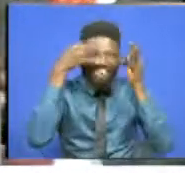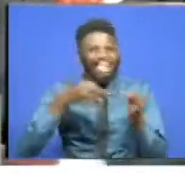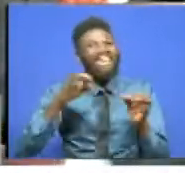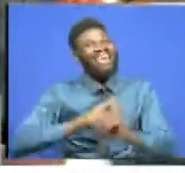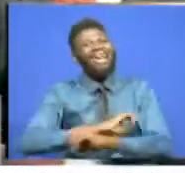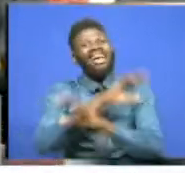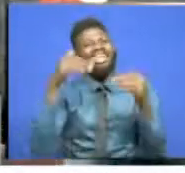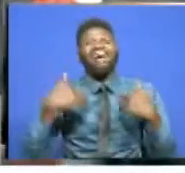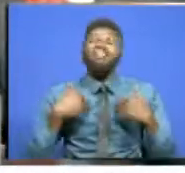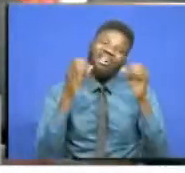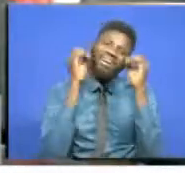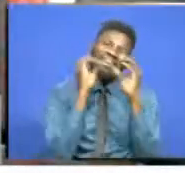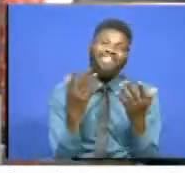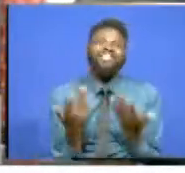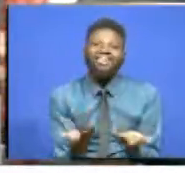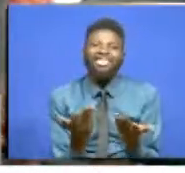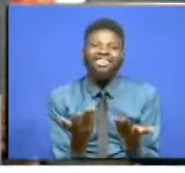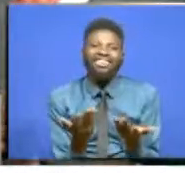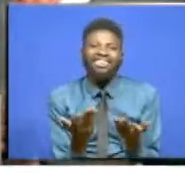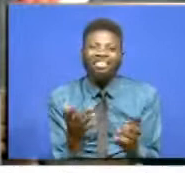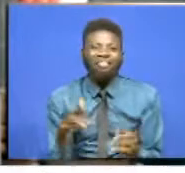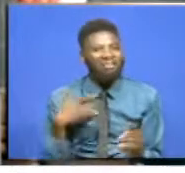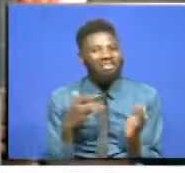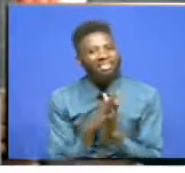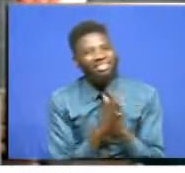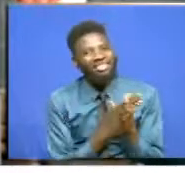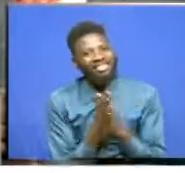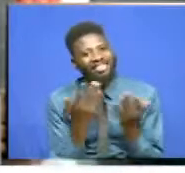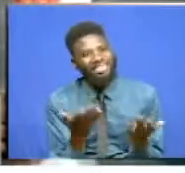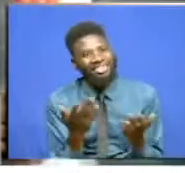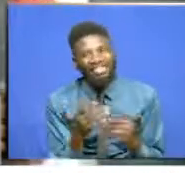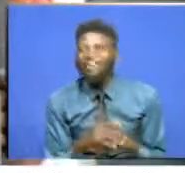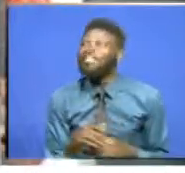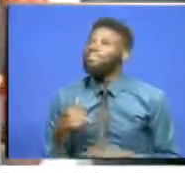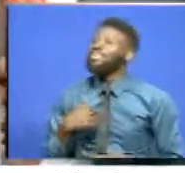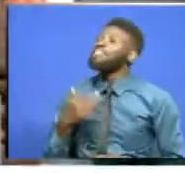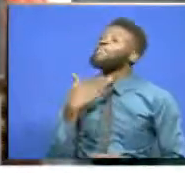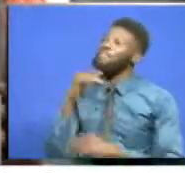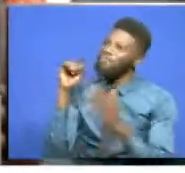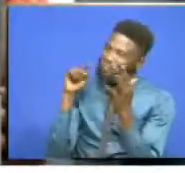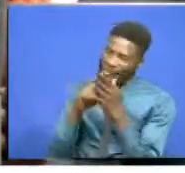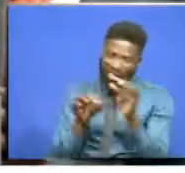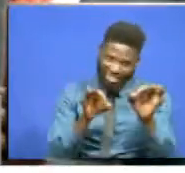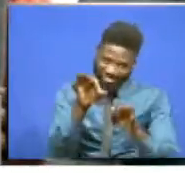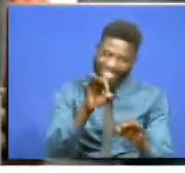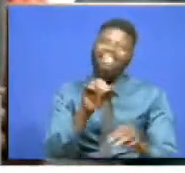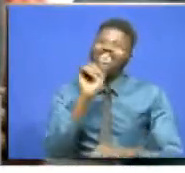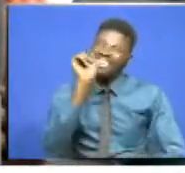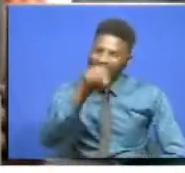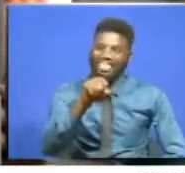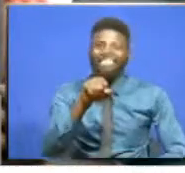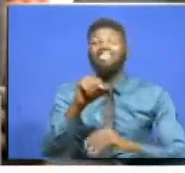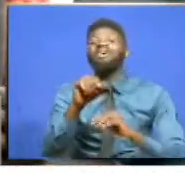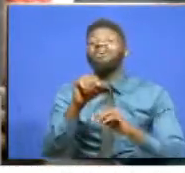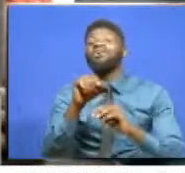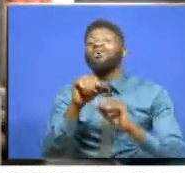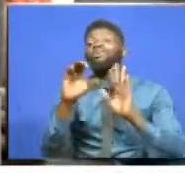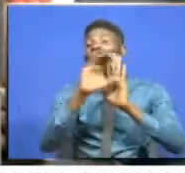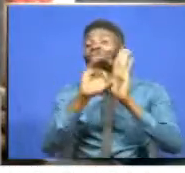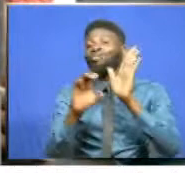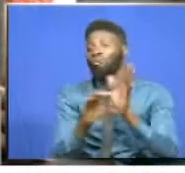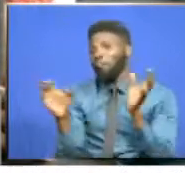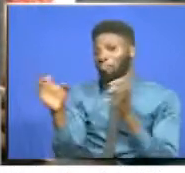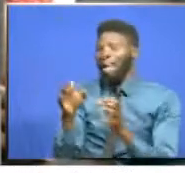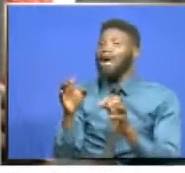the position of the party. See, you may not know. No. I want to just address this point. Yes, indeed, there is a provision within the party that members